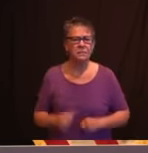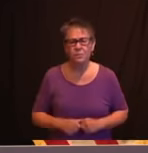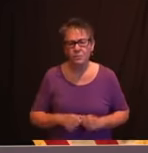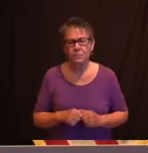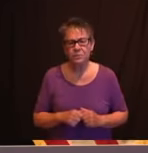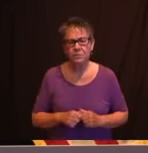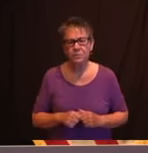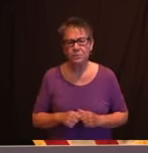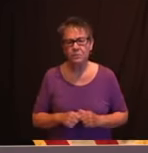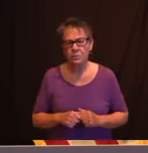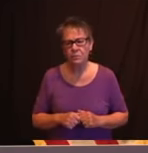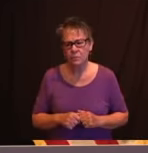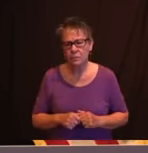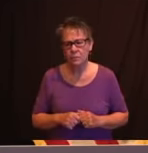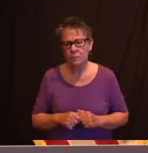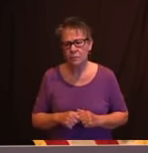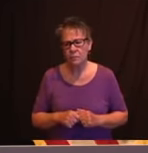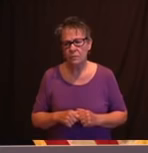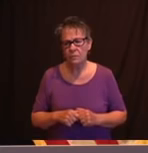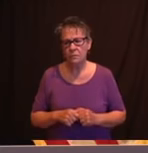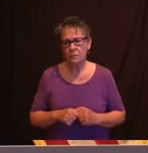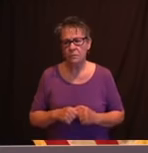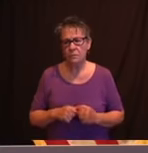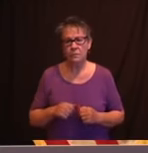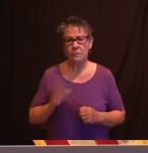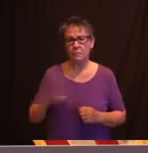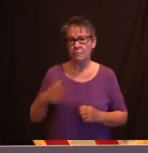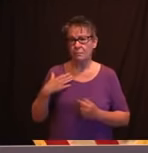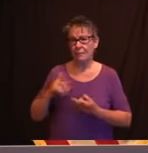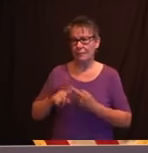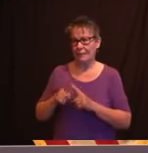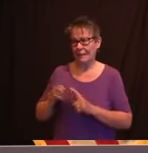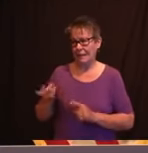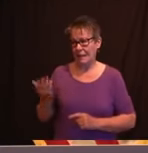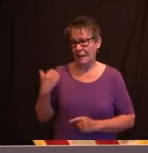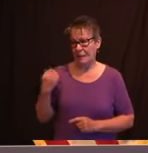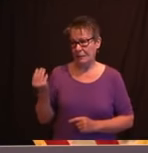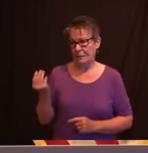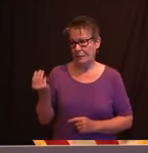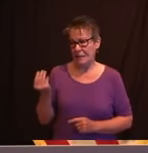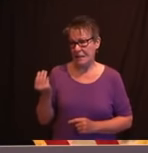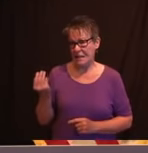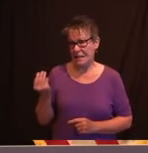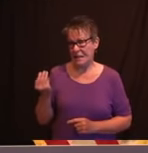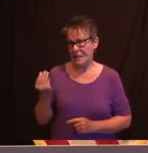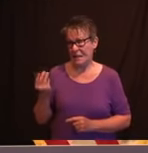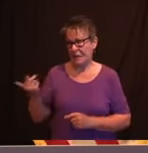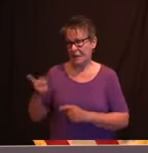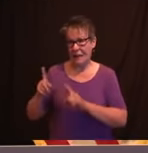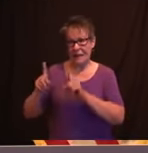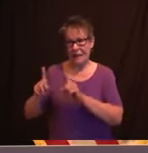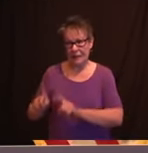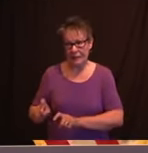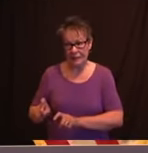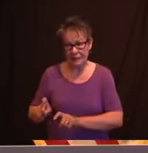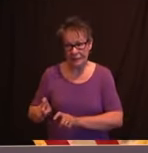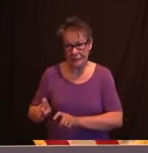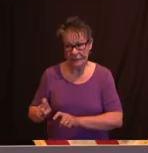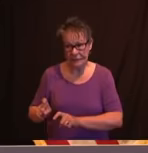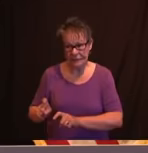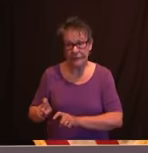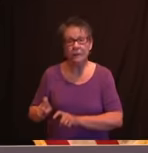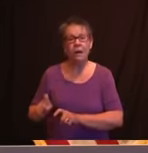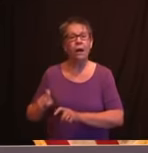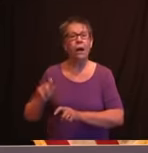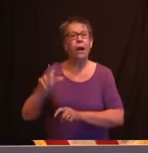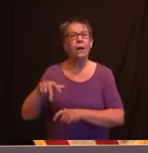email at 6 p.m. yesterday, so whatever that is, 32 hours after having gotten tested. It was very straightforward.